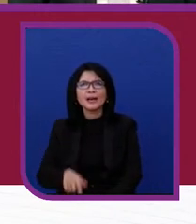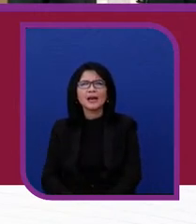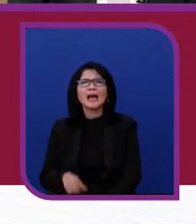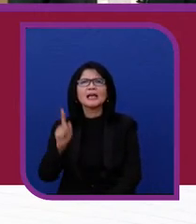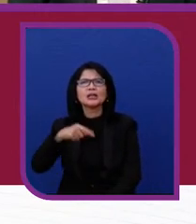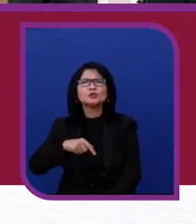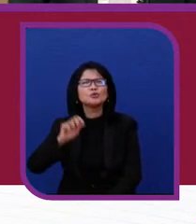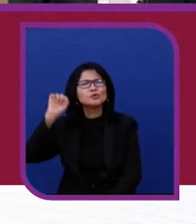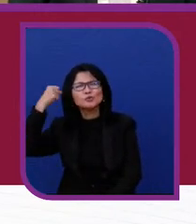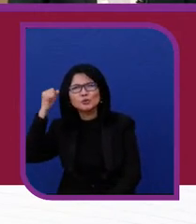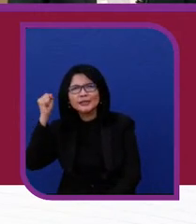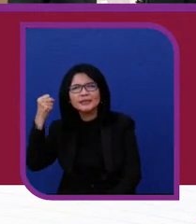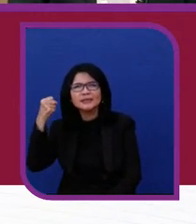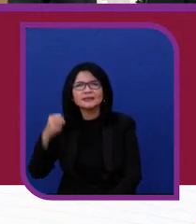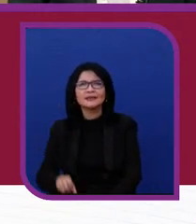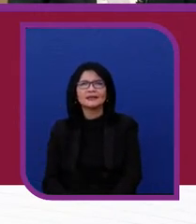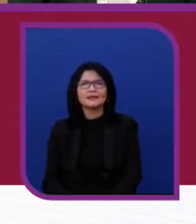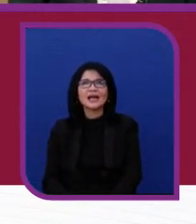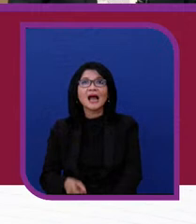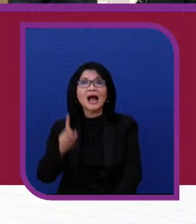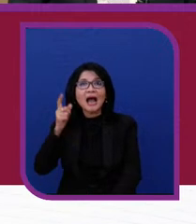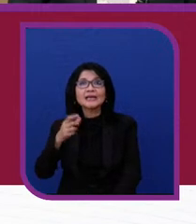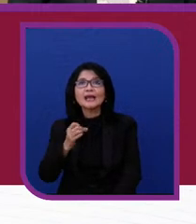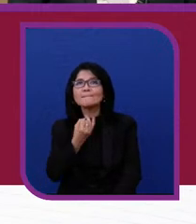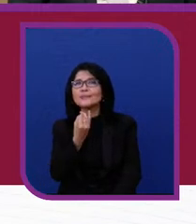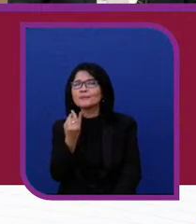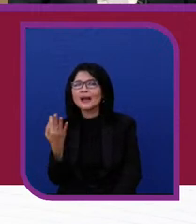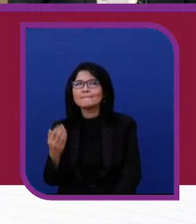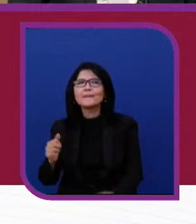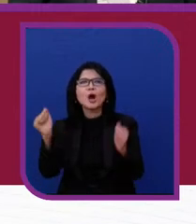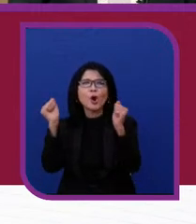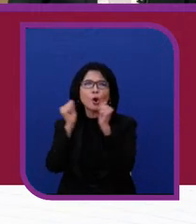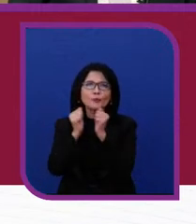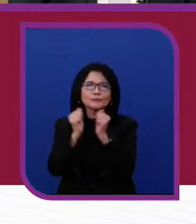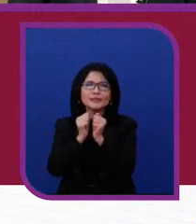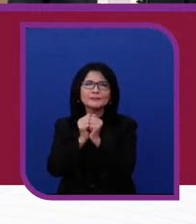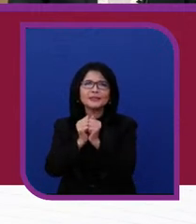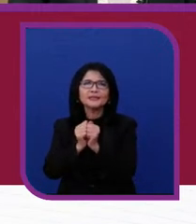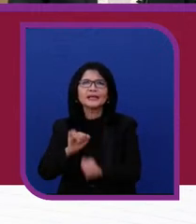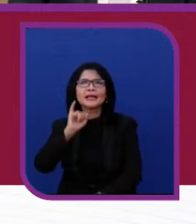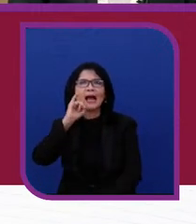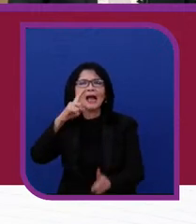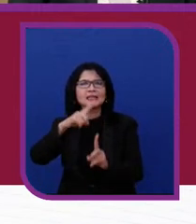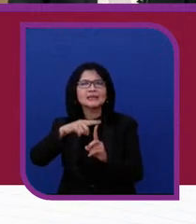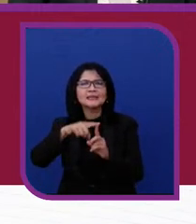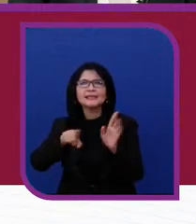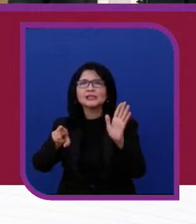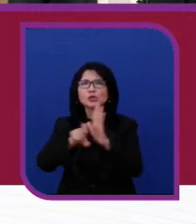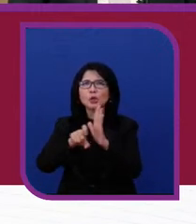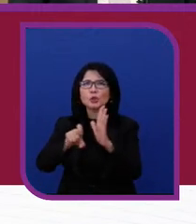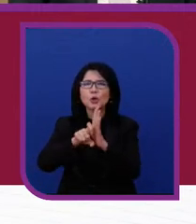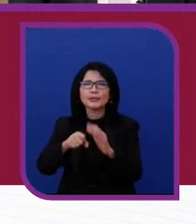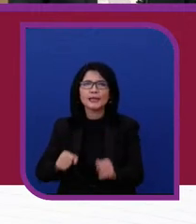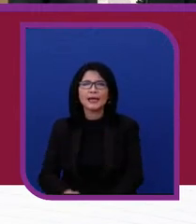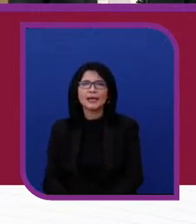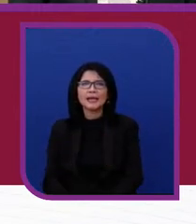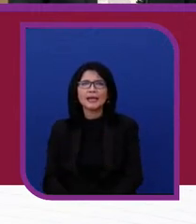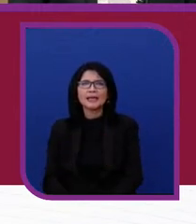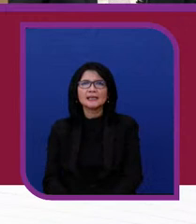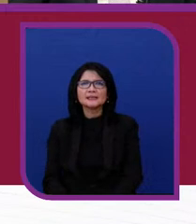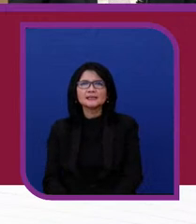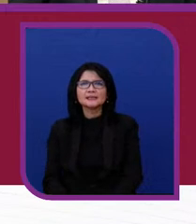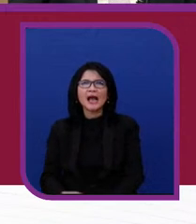some komitmen contract with each sample roadshow the challenge each